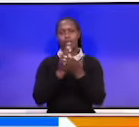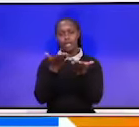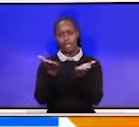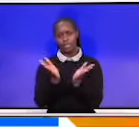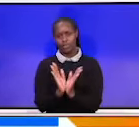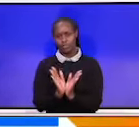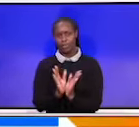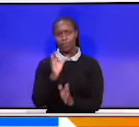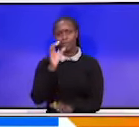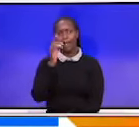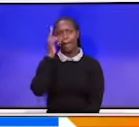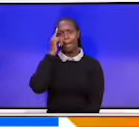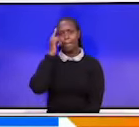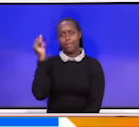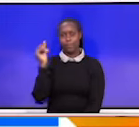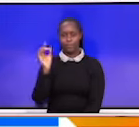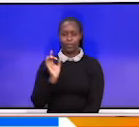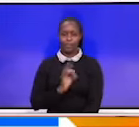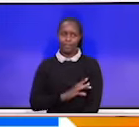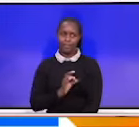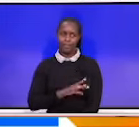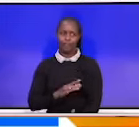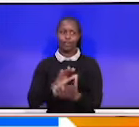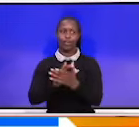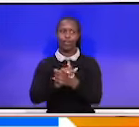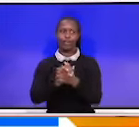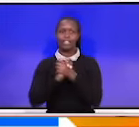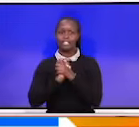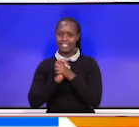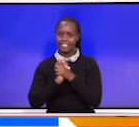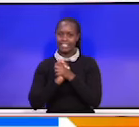So because of the fear of being greeted,